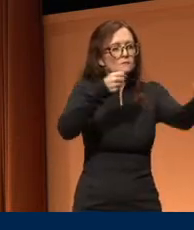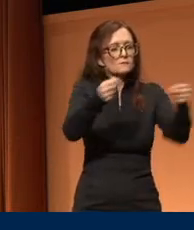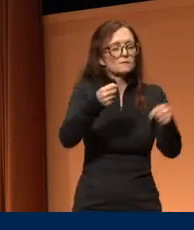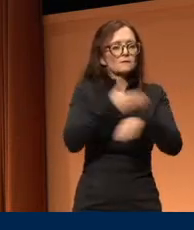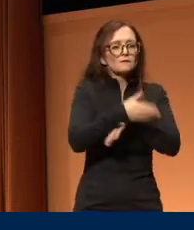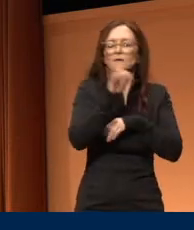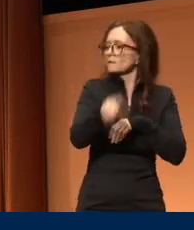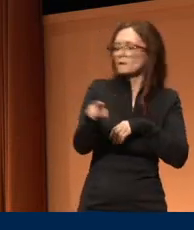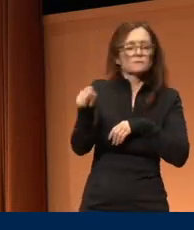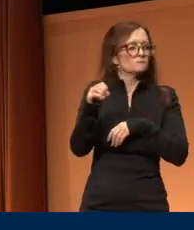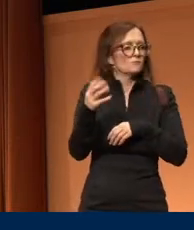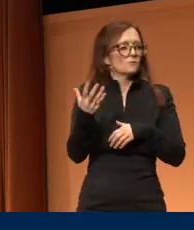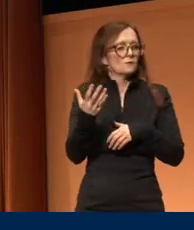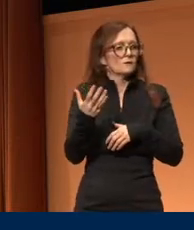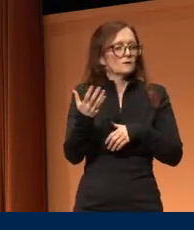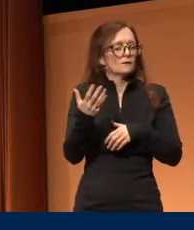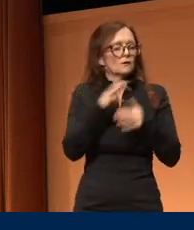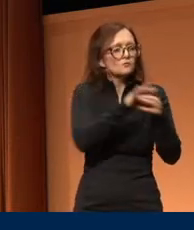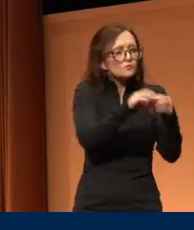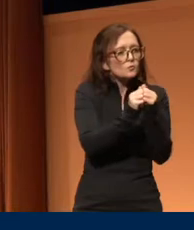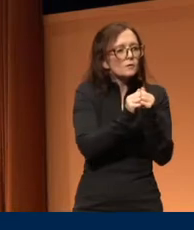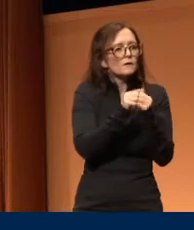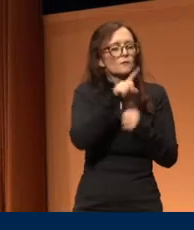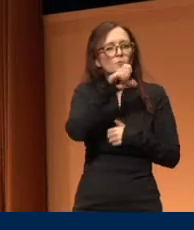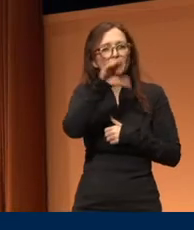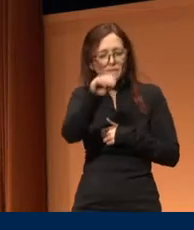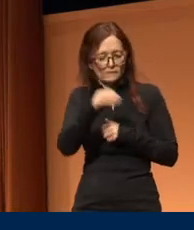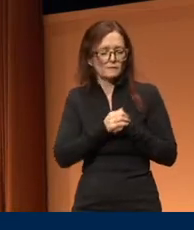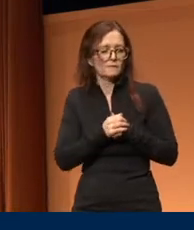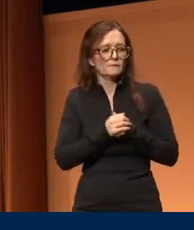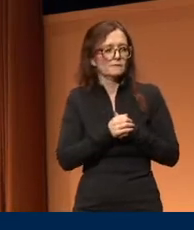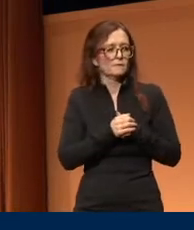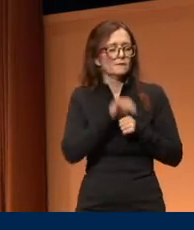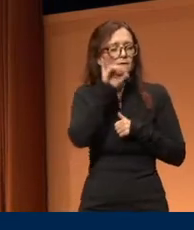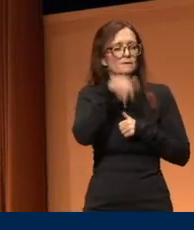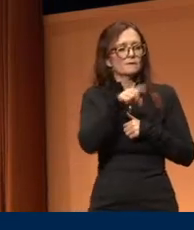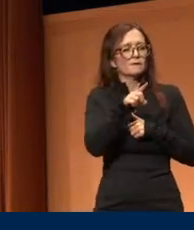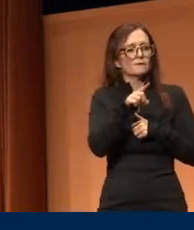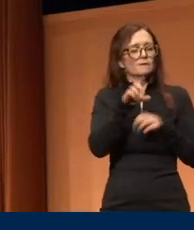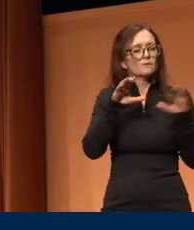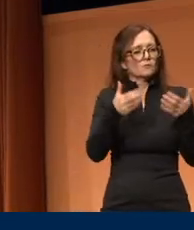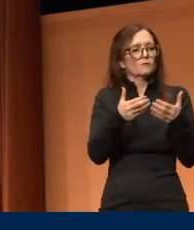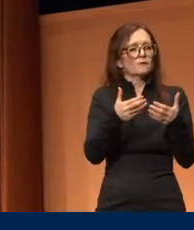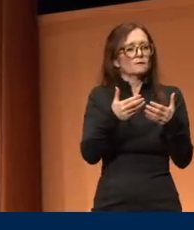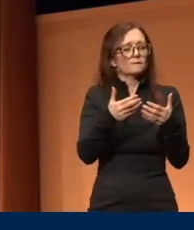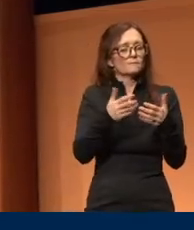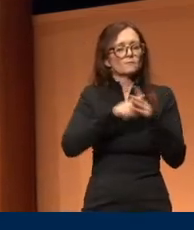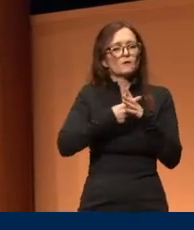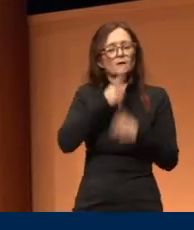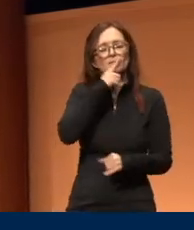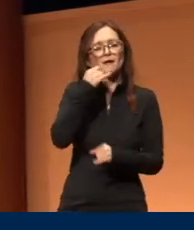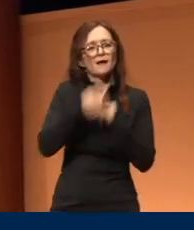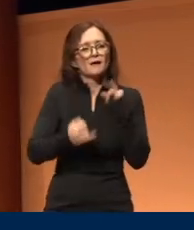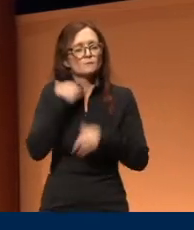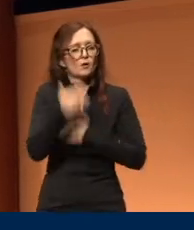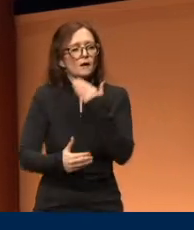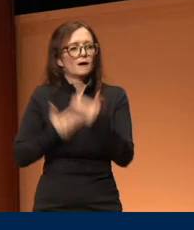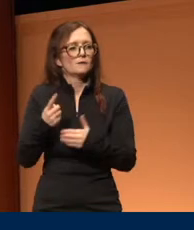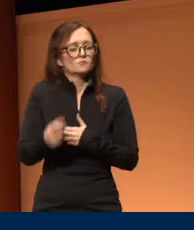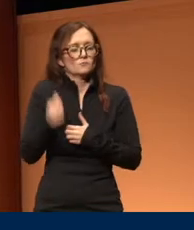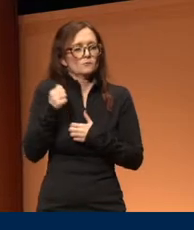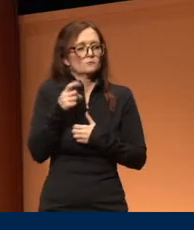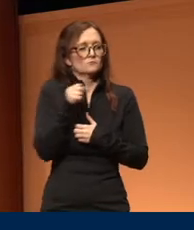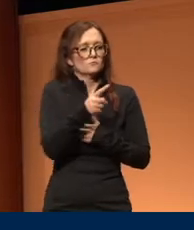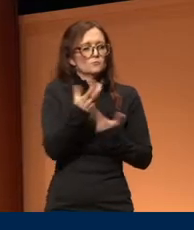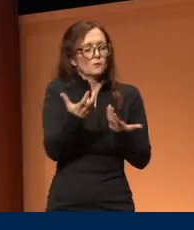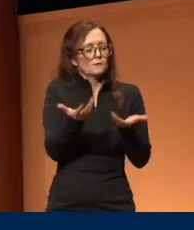the so-called Association of the 150, which constituted a group started toward the end of the process by a few citizens who